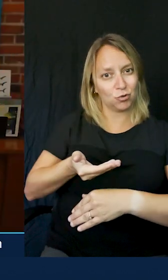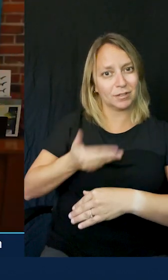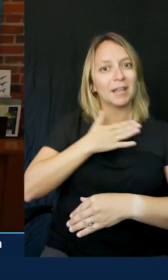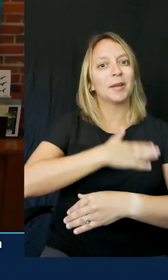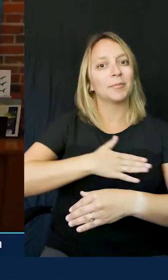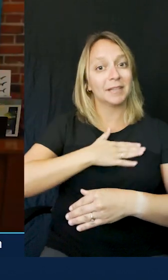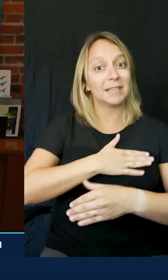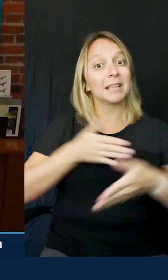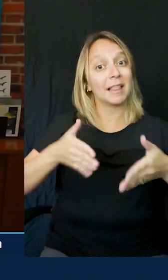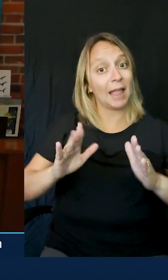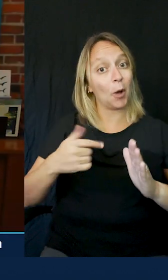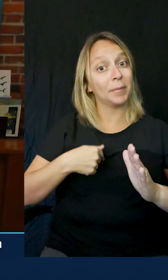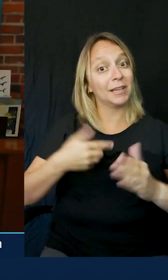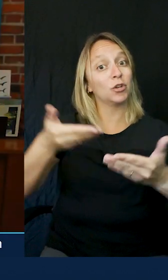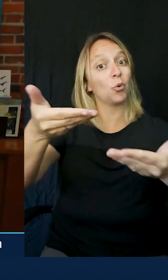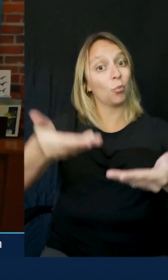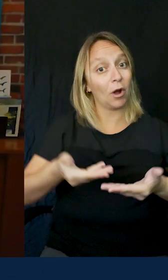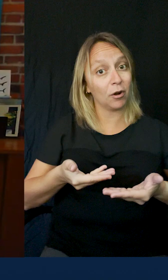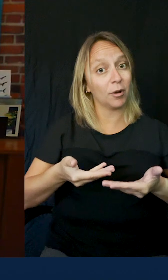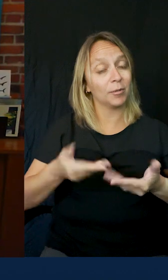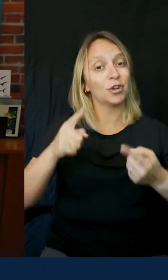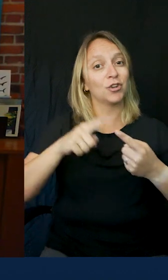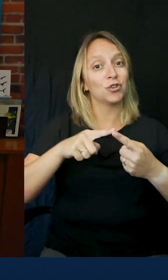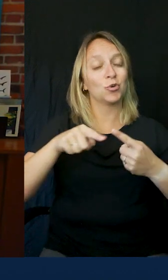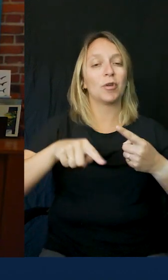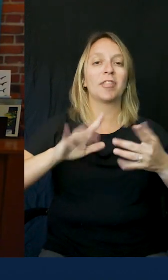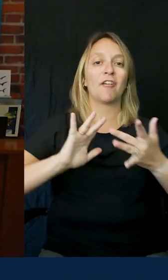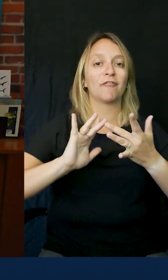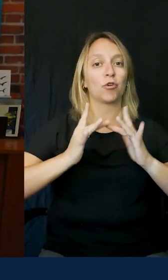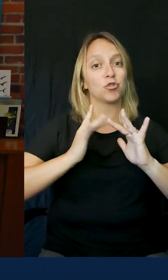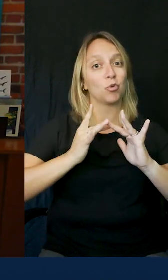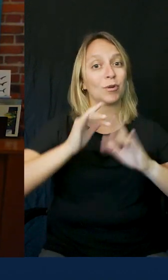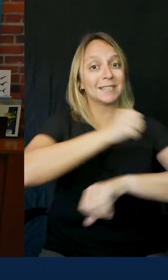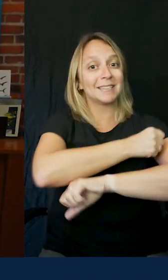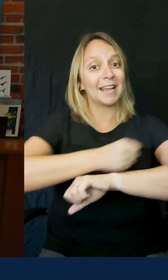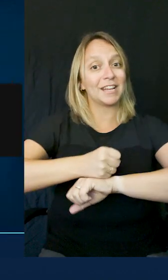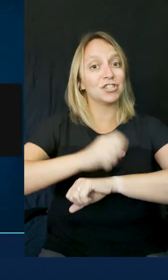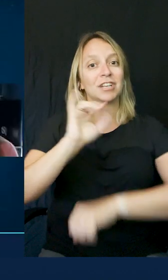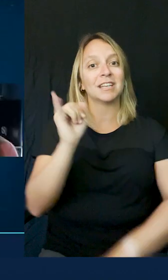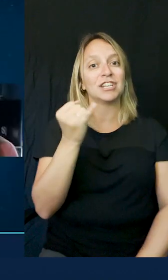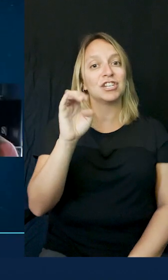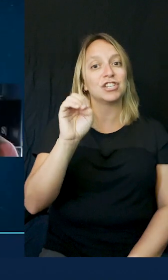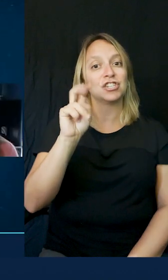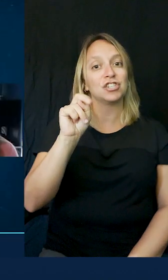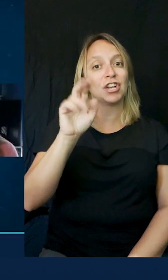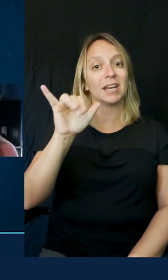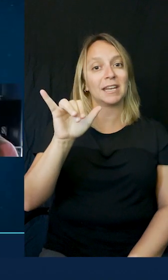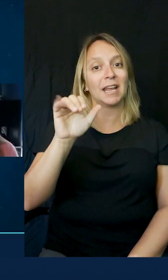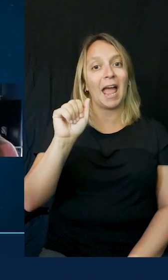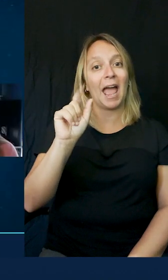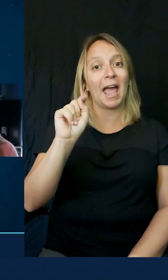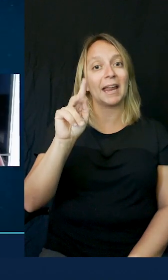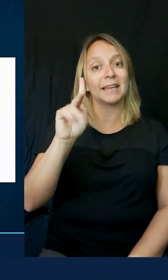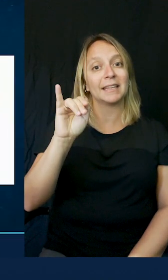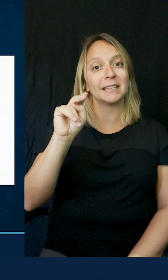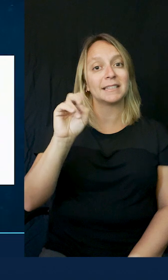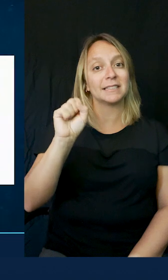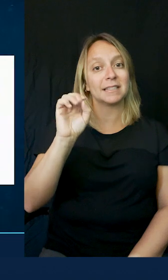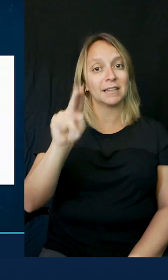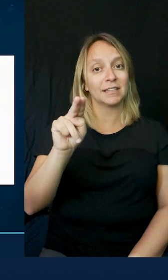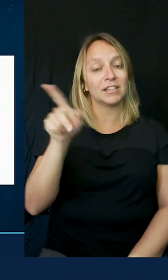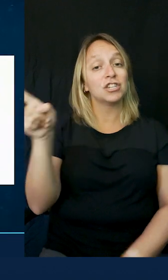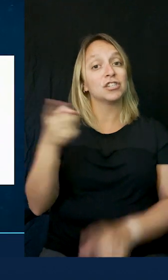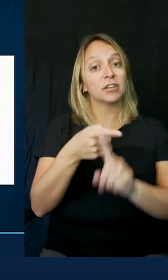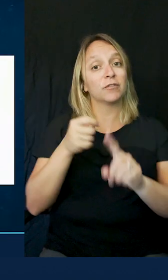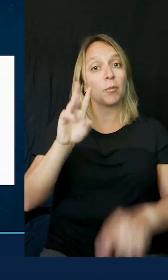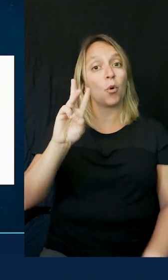please allow me to welcome to the virtual stage, Jenny Atkinson. Jenny is from the Whale Museum,